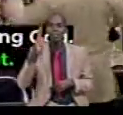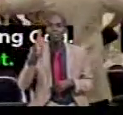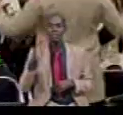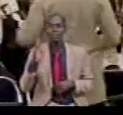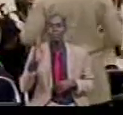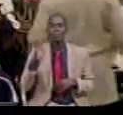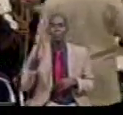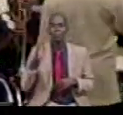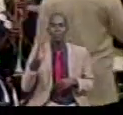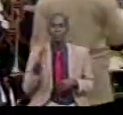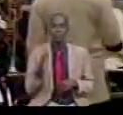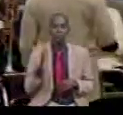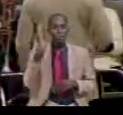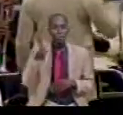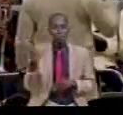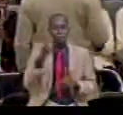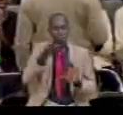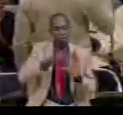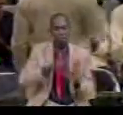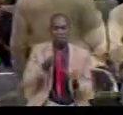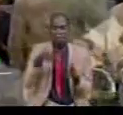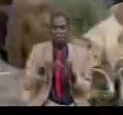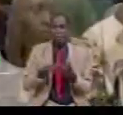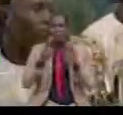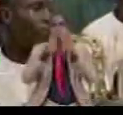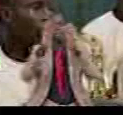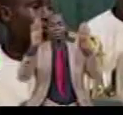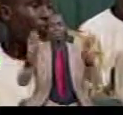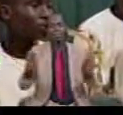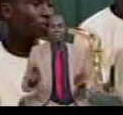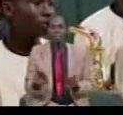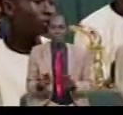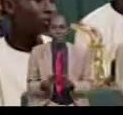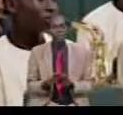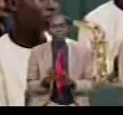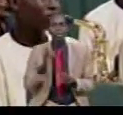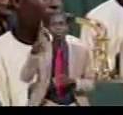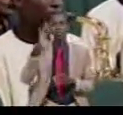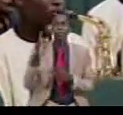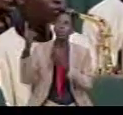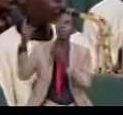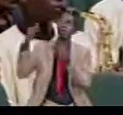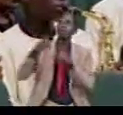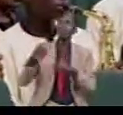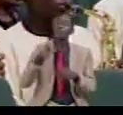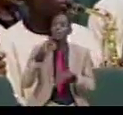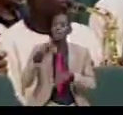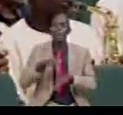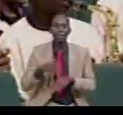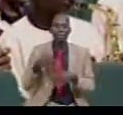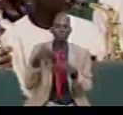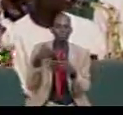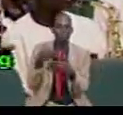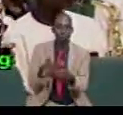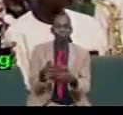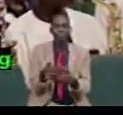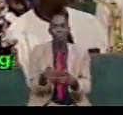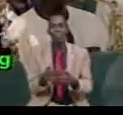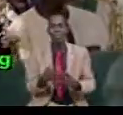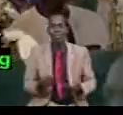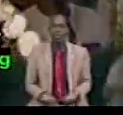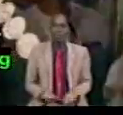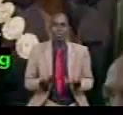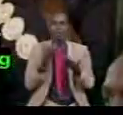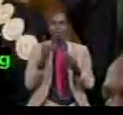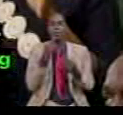God, will you join this banner? God's calling us ahead. Lift up